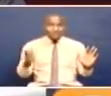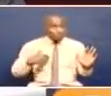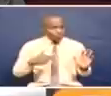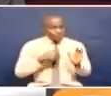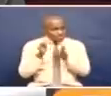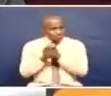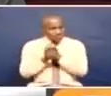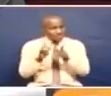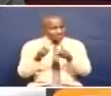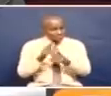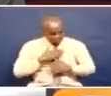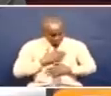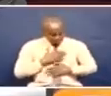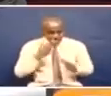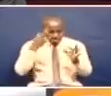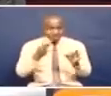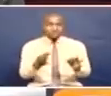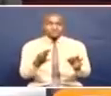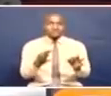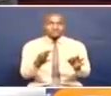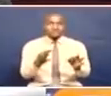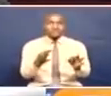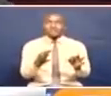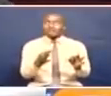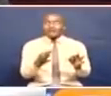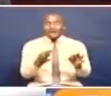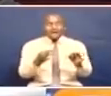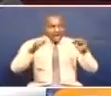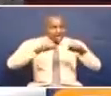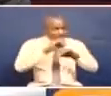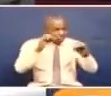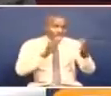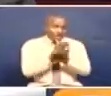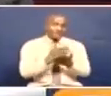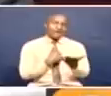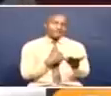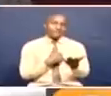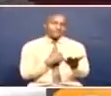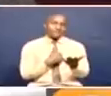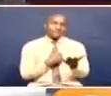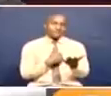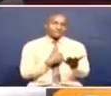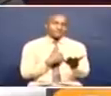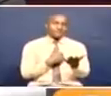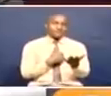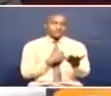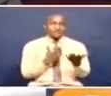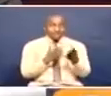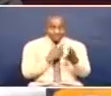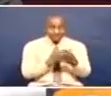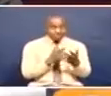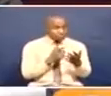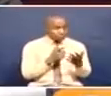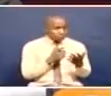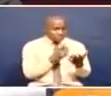decision of the court. We also have the right not to agree with the decision of the court. Sure. And the court has ruled that we go back to the